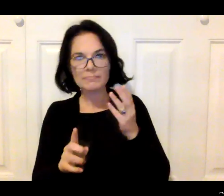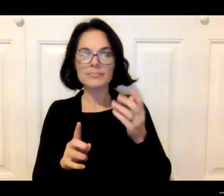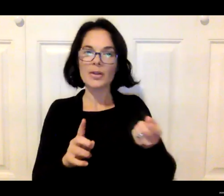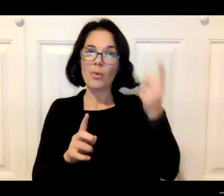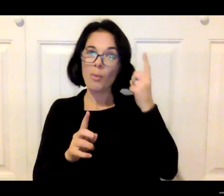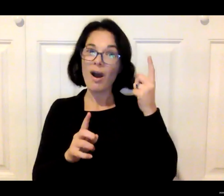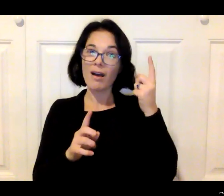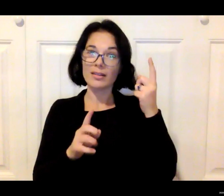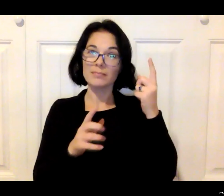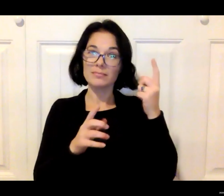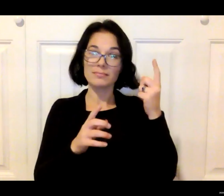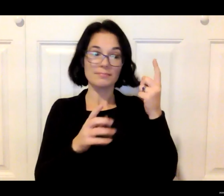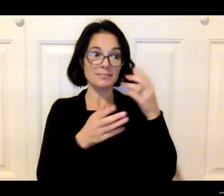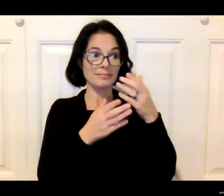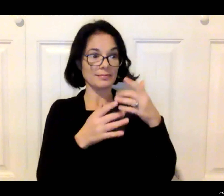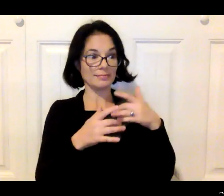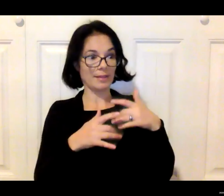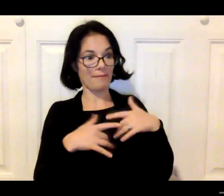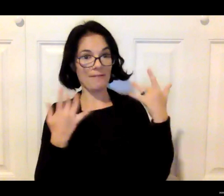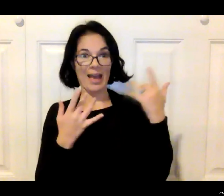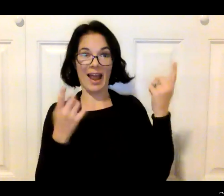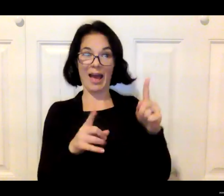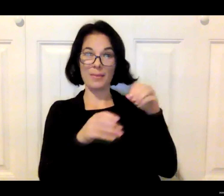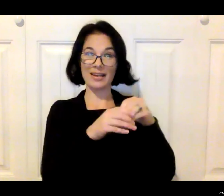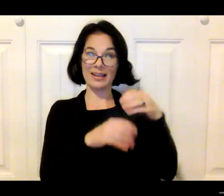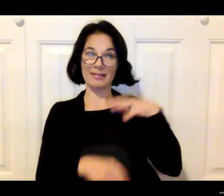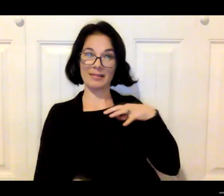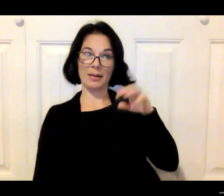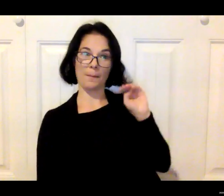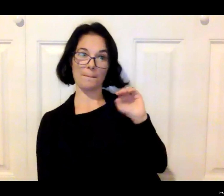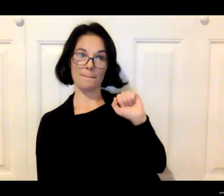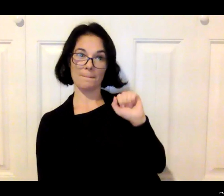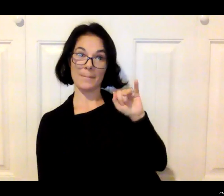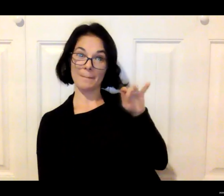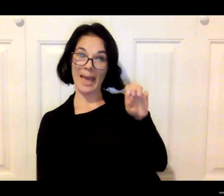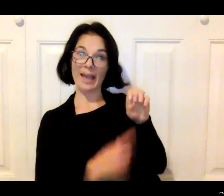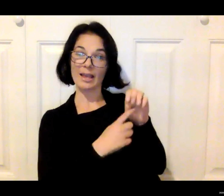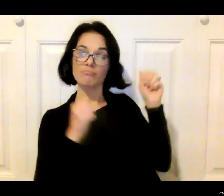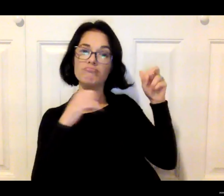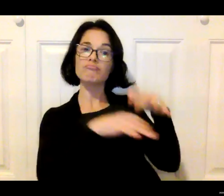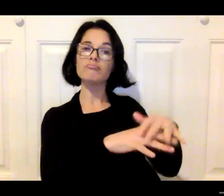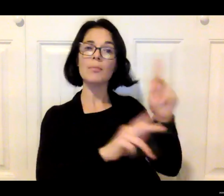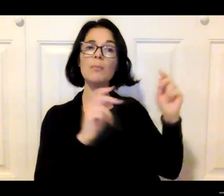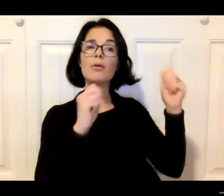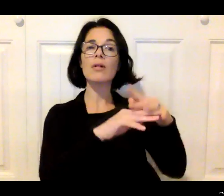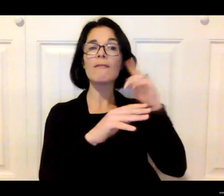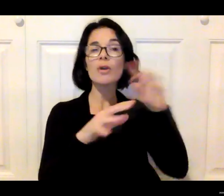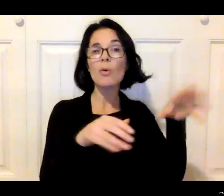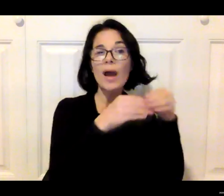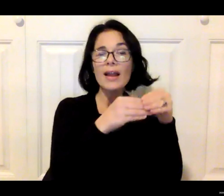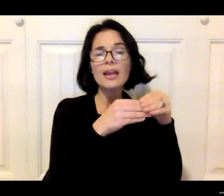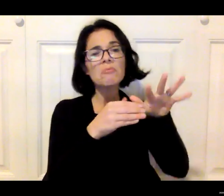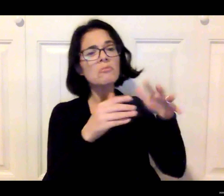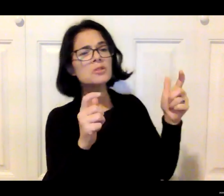this happened in August. And they did not wear masks, and it was on the smaller side